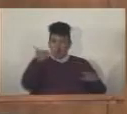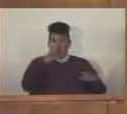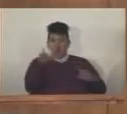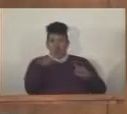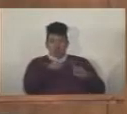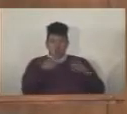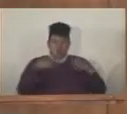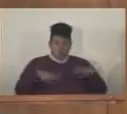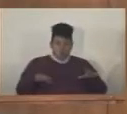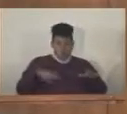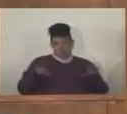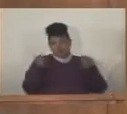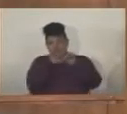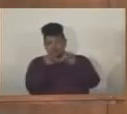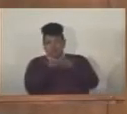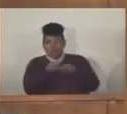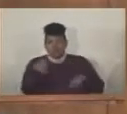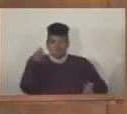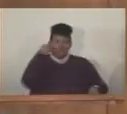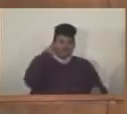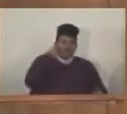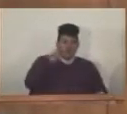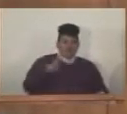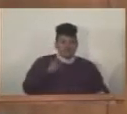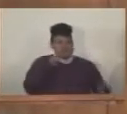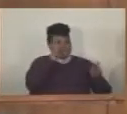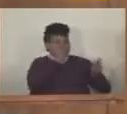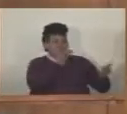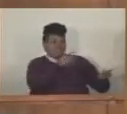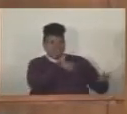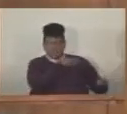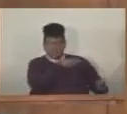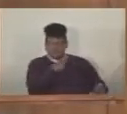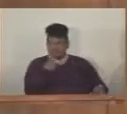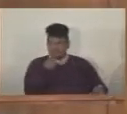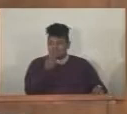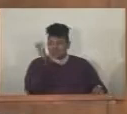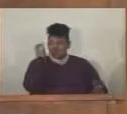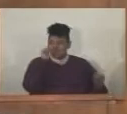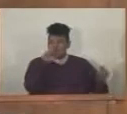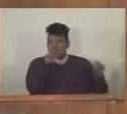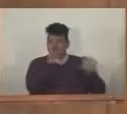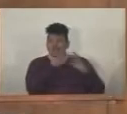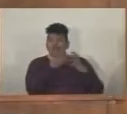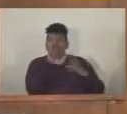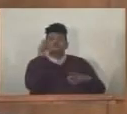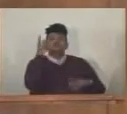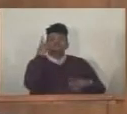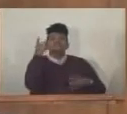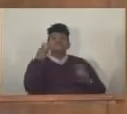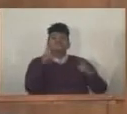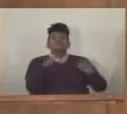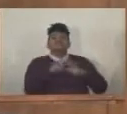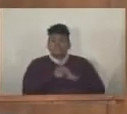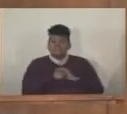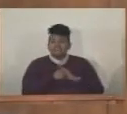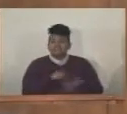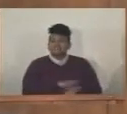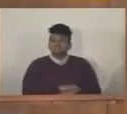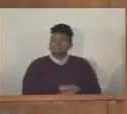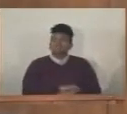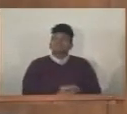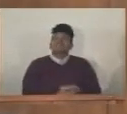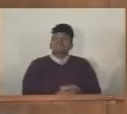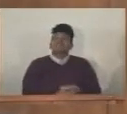encourage those who may seek their support for wrongdoings. Tell them to call you for help to go back